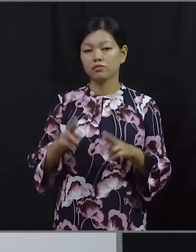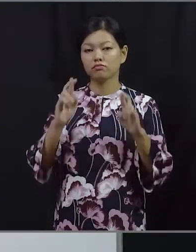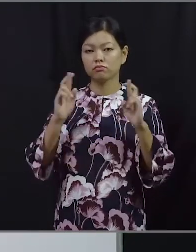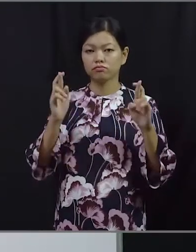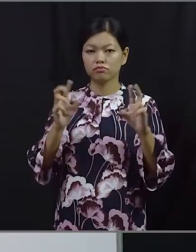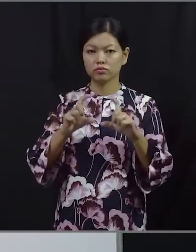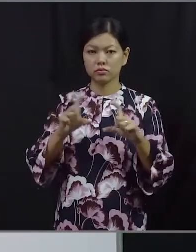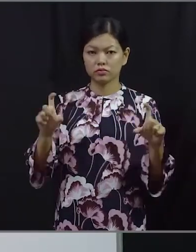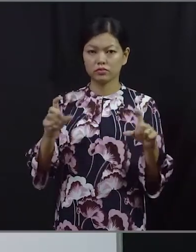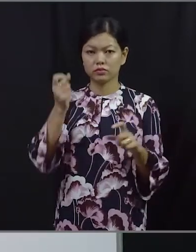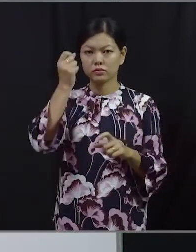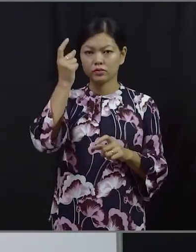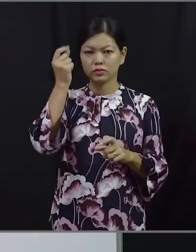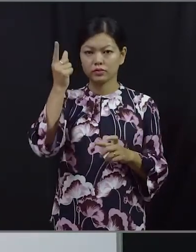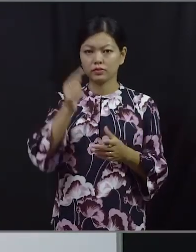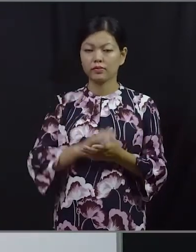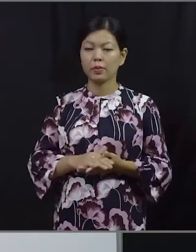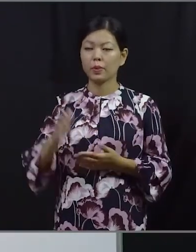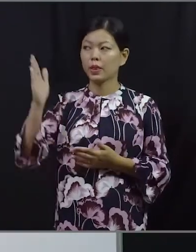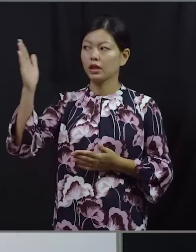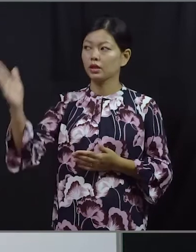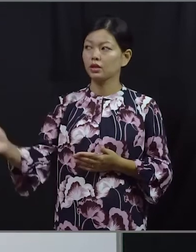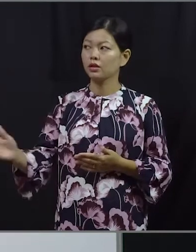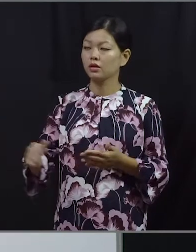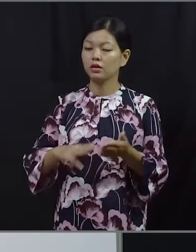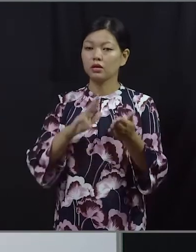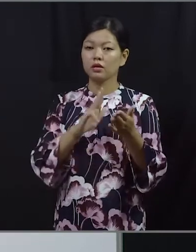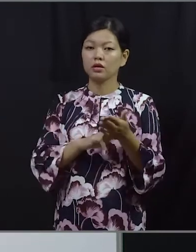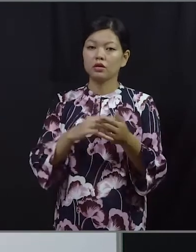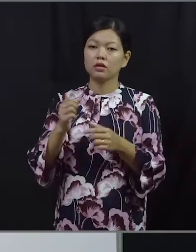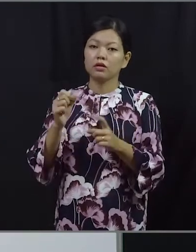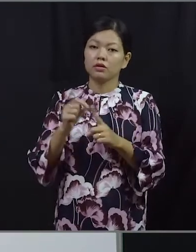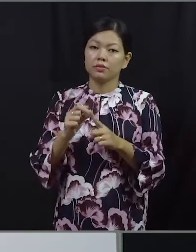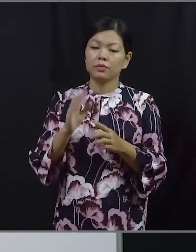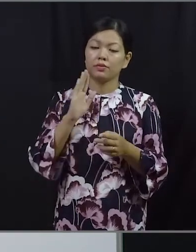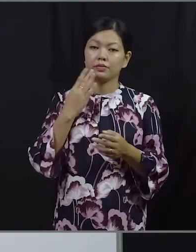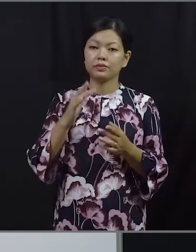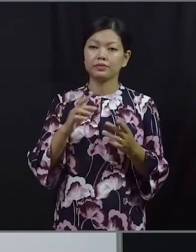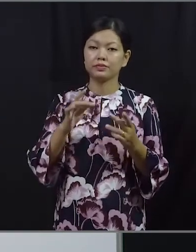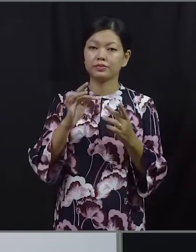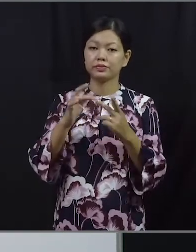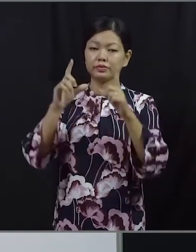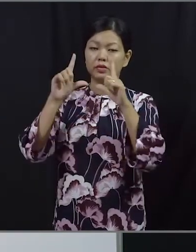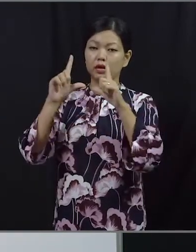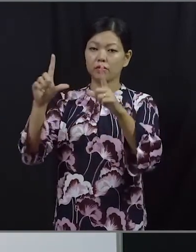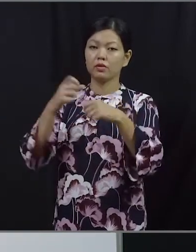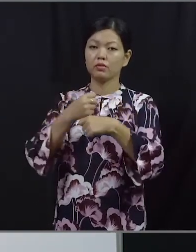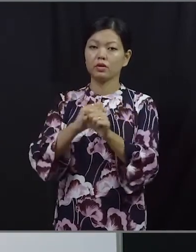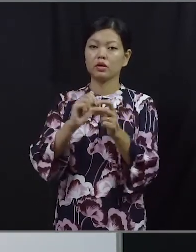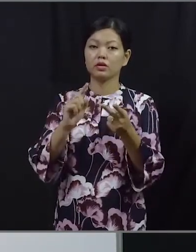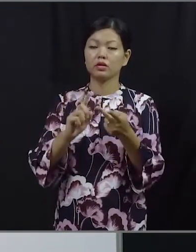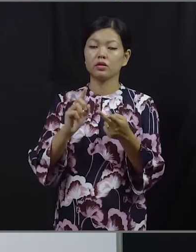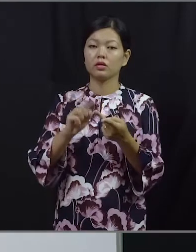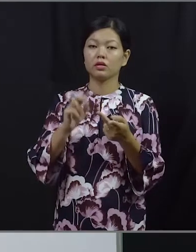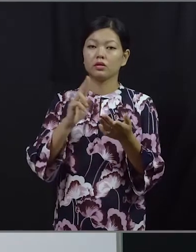this is about the magnifying power when the image is formed at infinity. Okay, so here is principle, is everything is same.